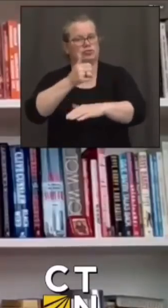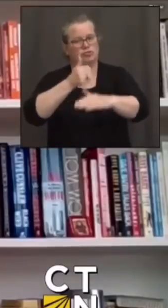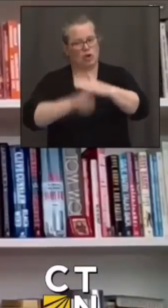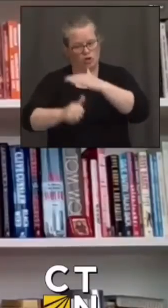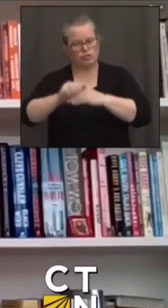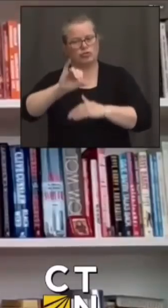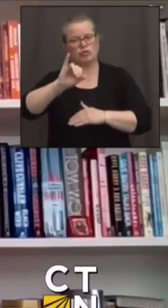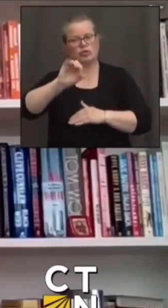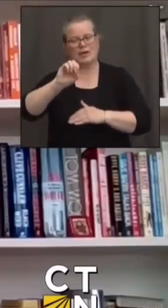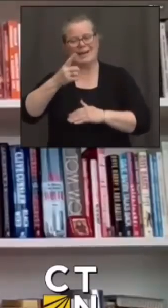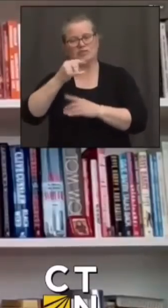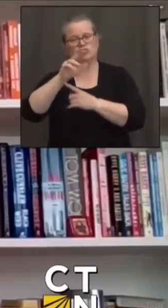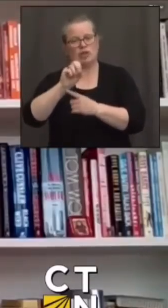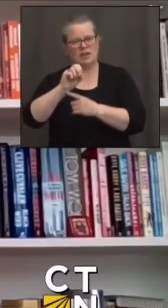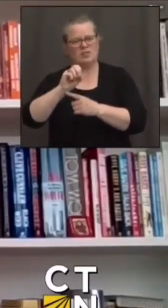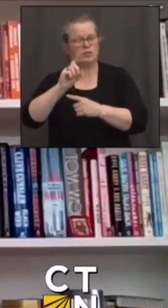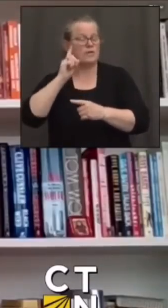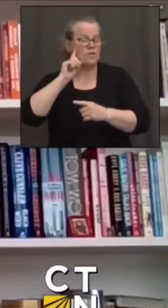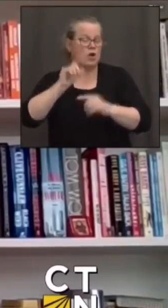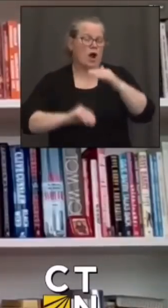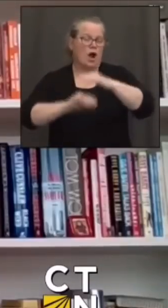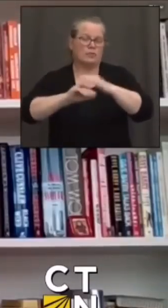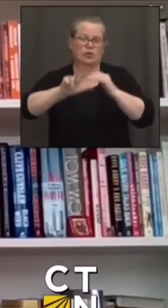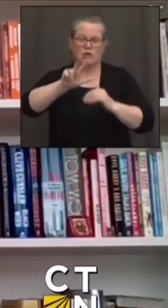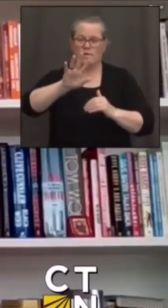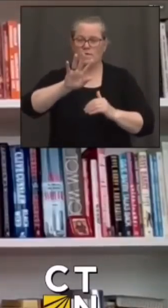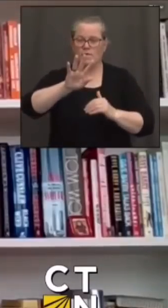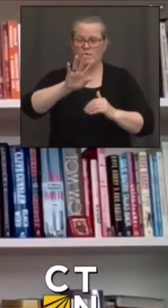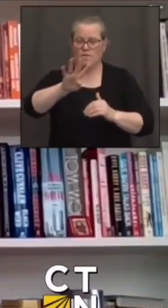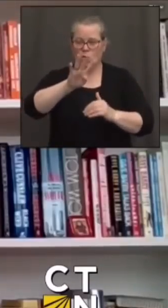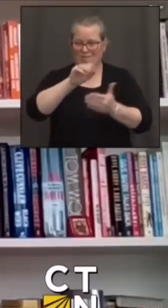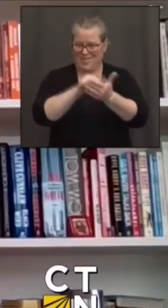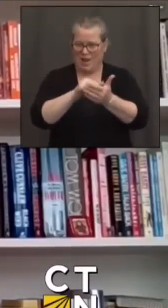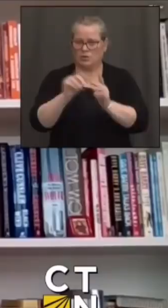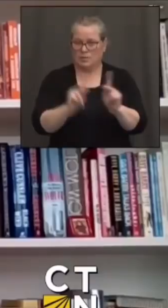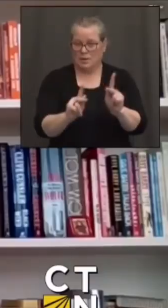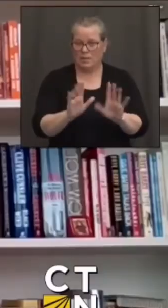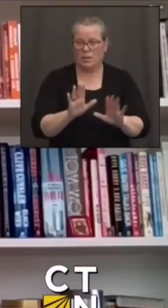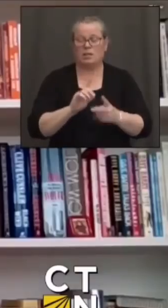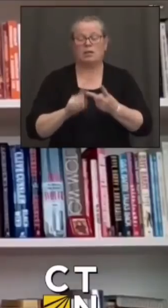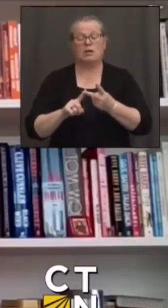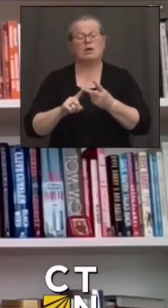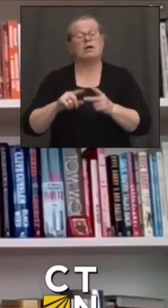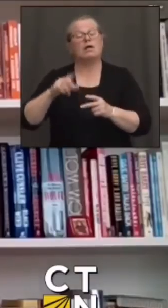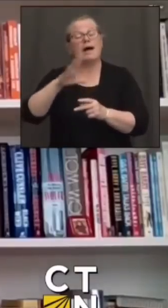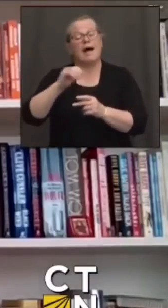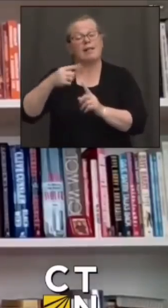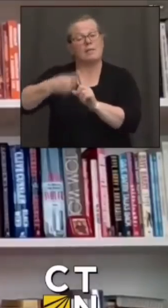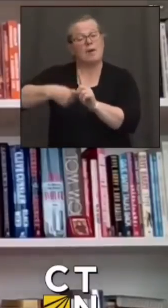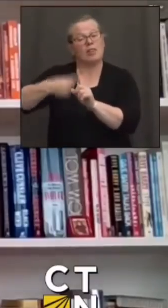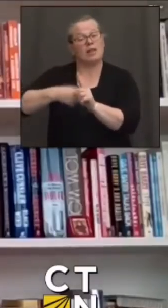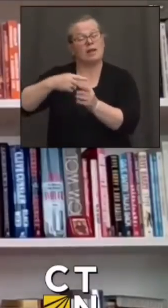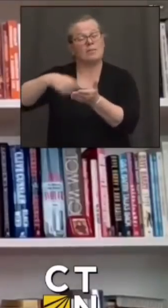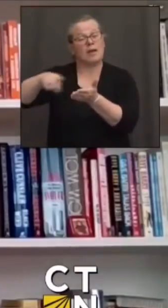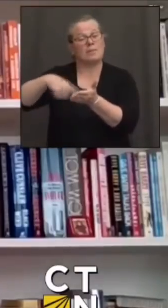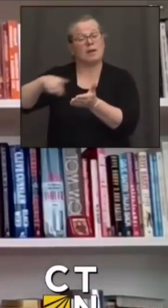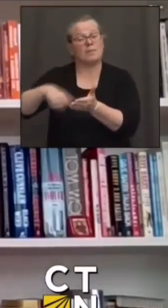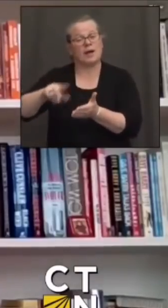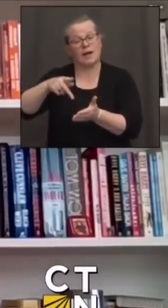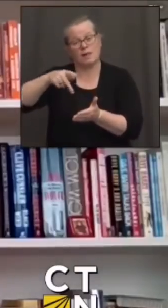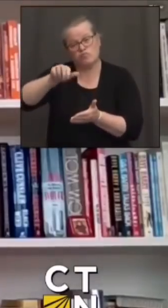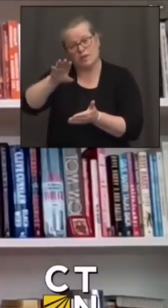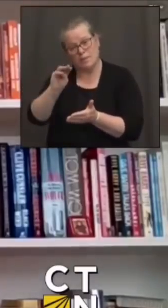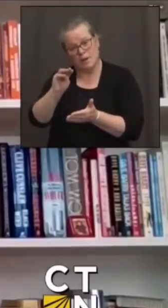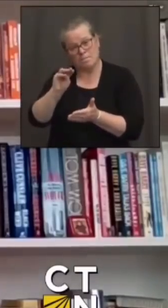people, and also capitalize on the premium support in the American Rescue Plan